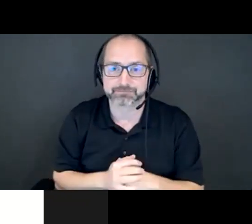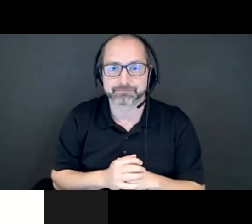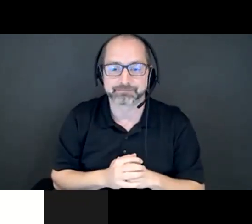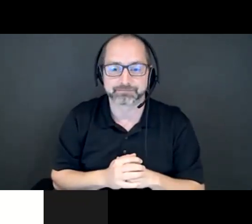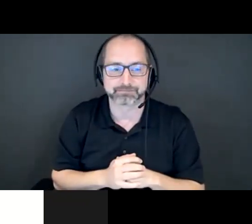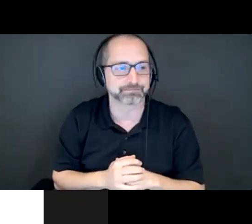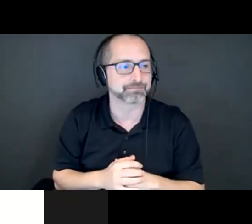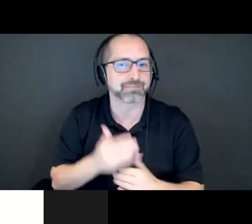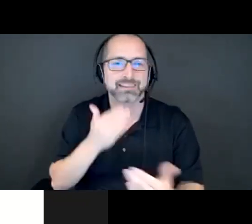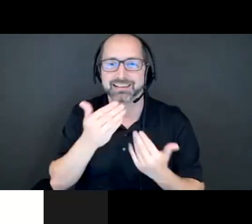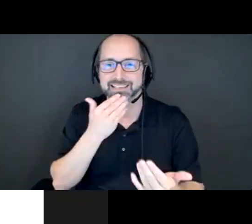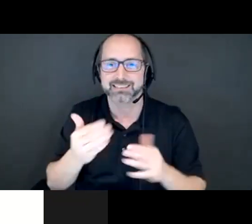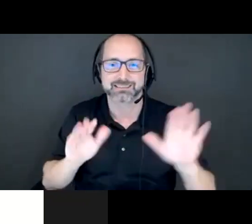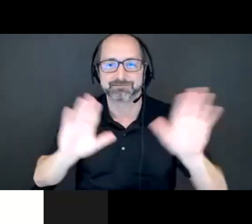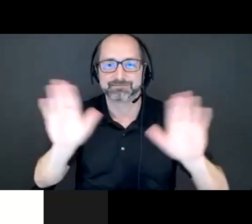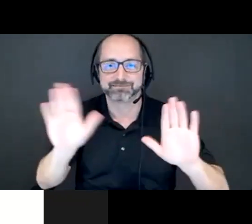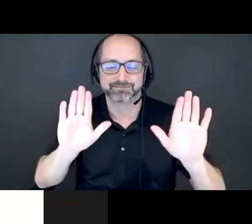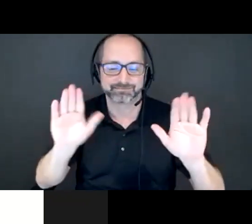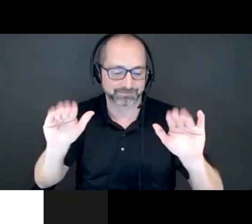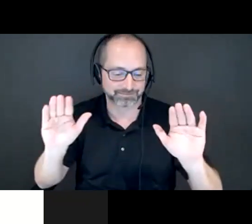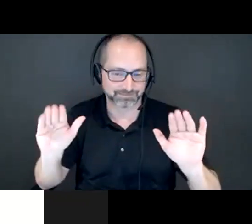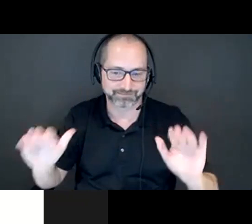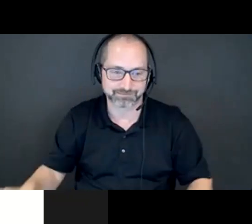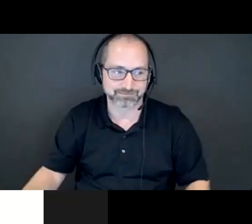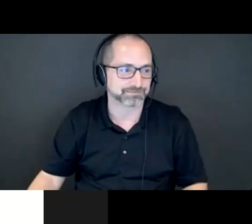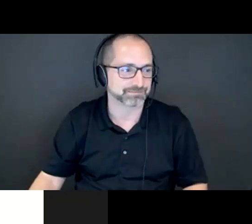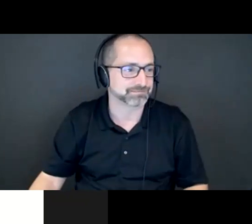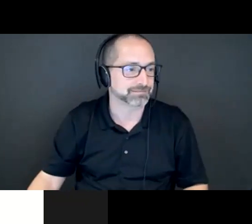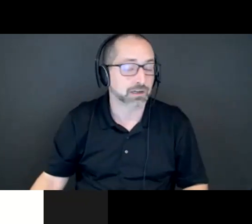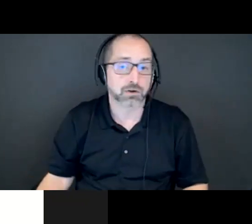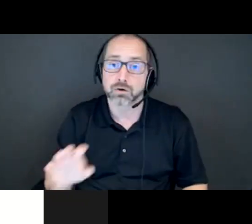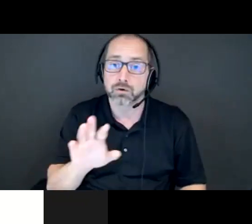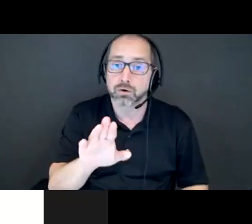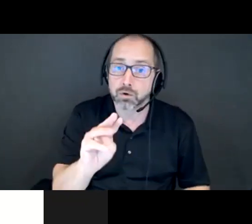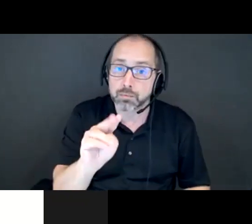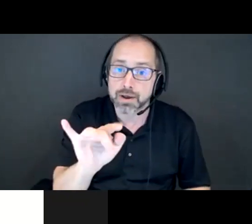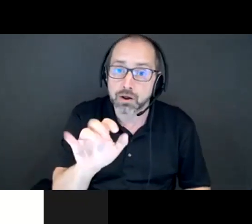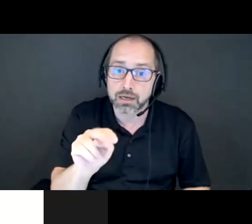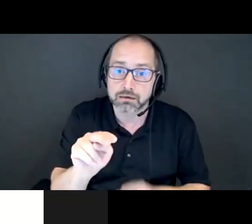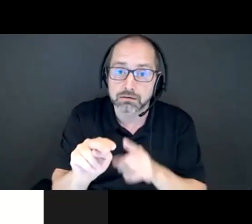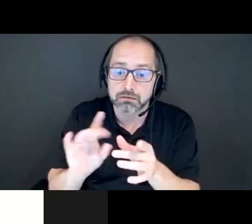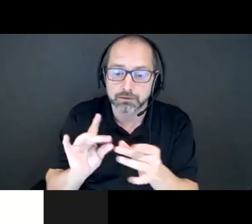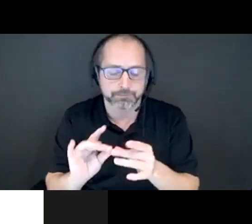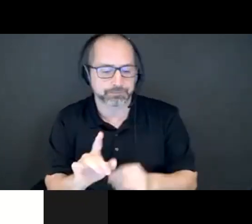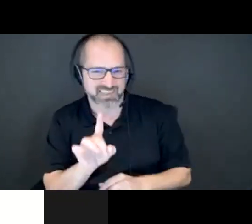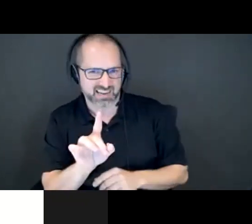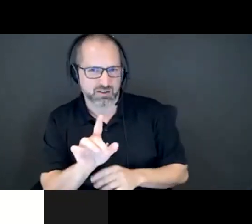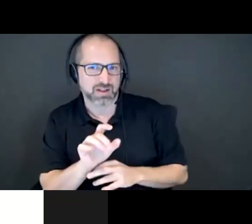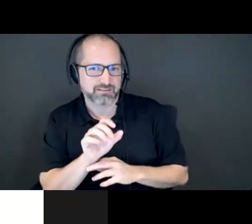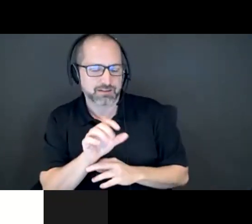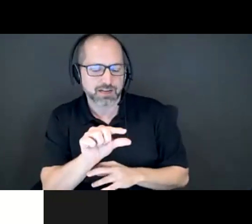Thanks, everyone. Have a wonderful afternoon. Marilyn, you wanted to say something? Oh, I just, we have geriatric addiction rounds once a